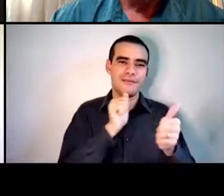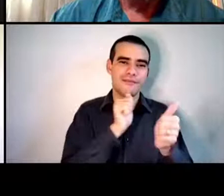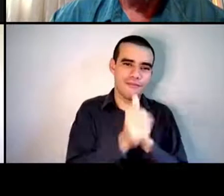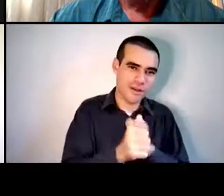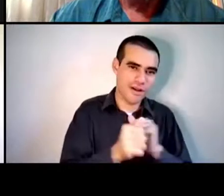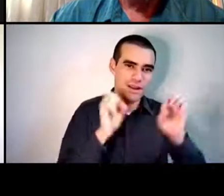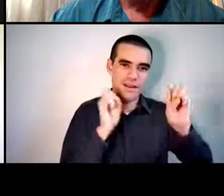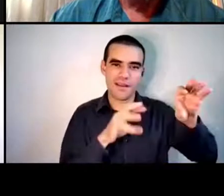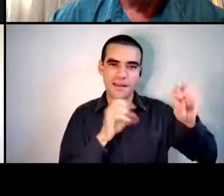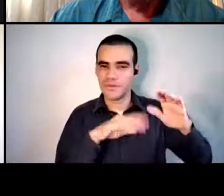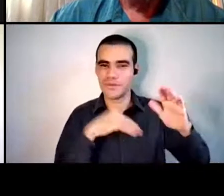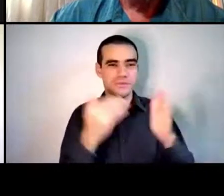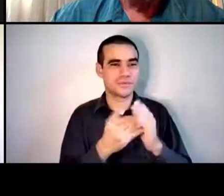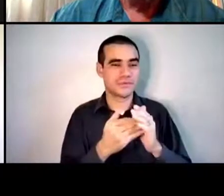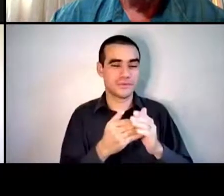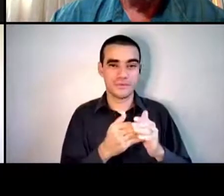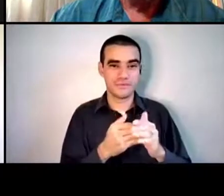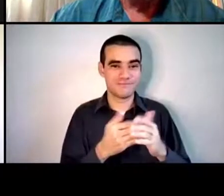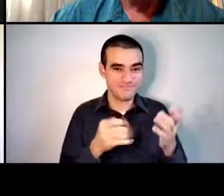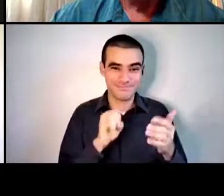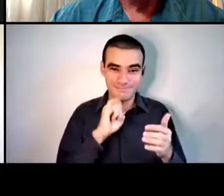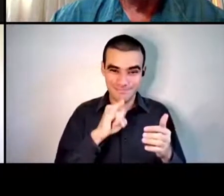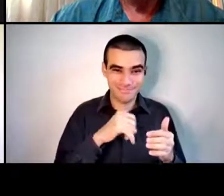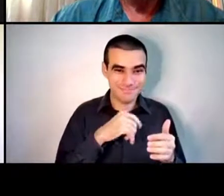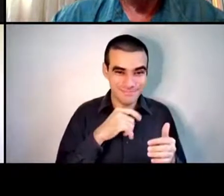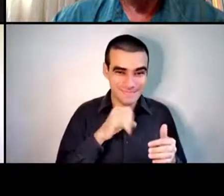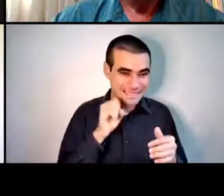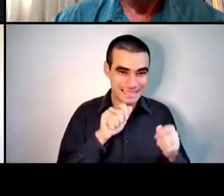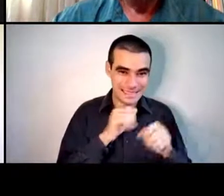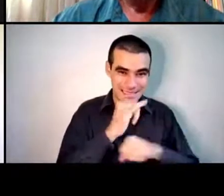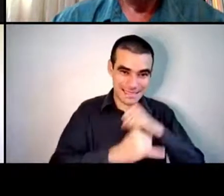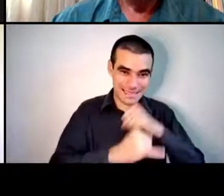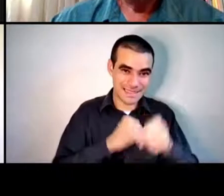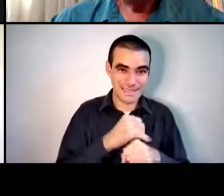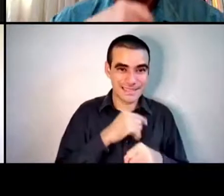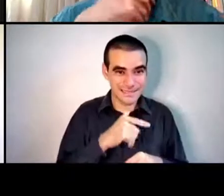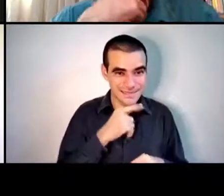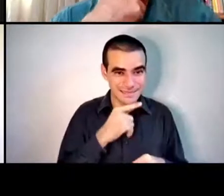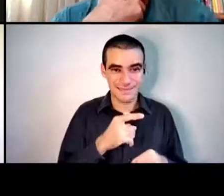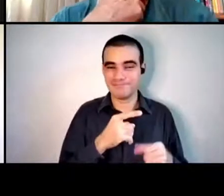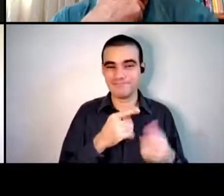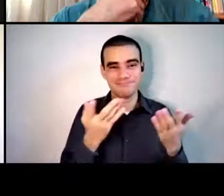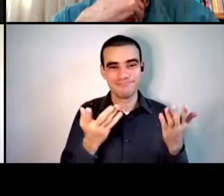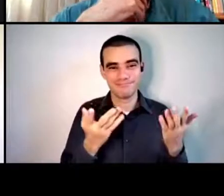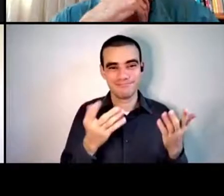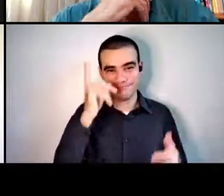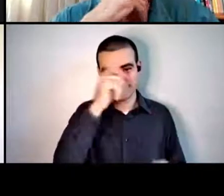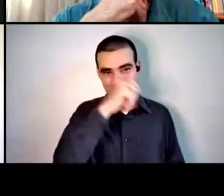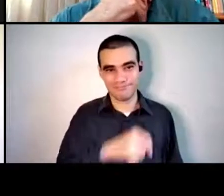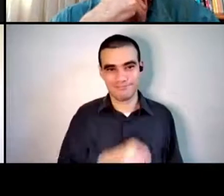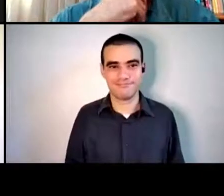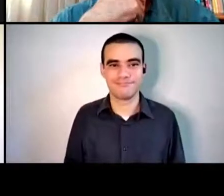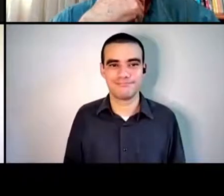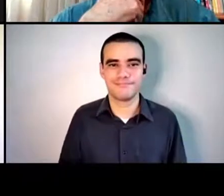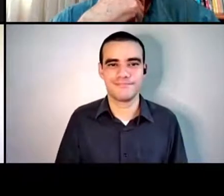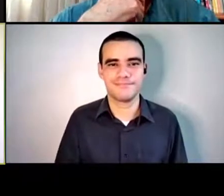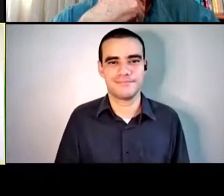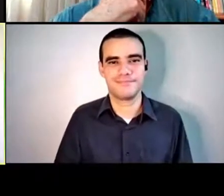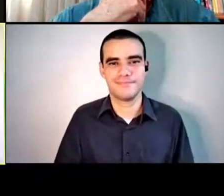it gives you sport, education, and everything. If we don't do this, it won't work out. We won't move